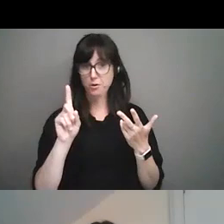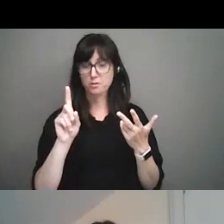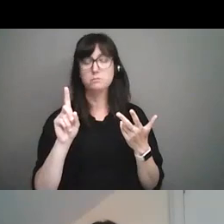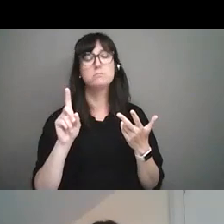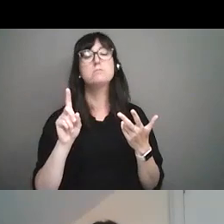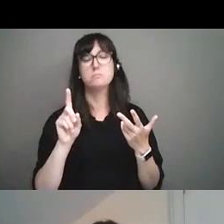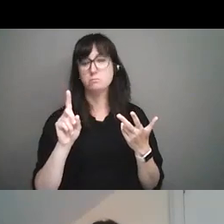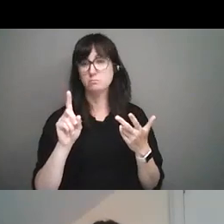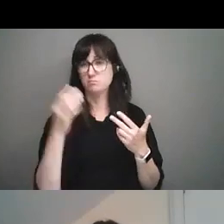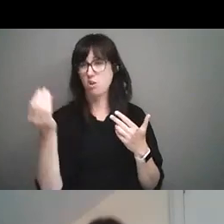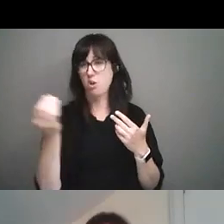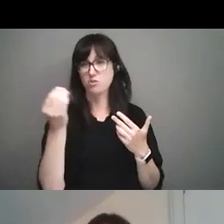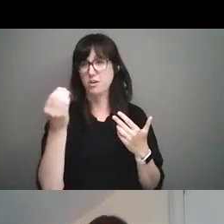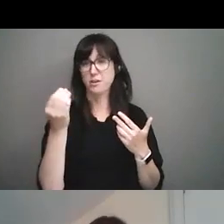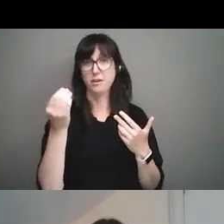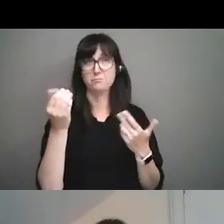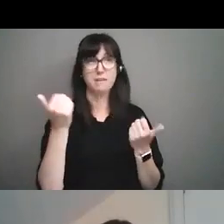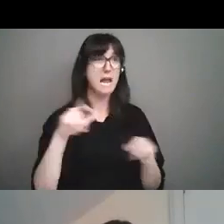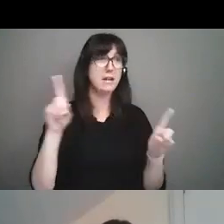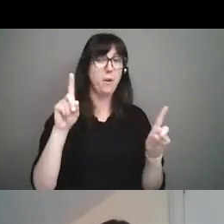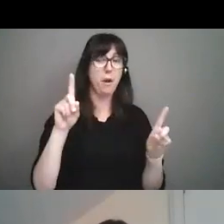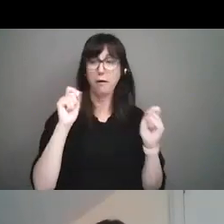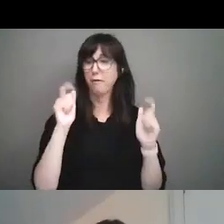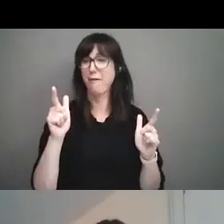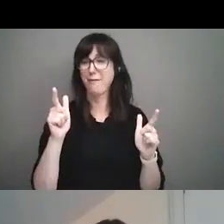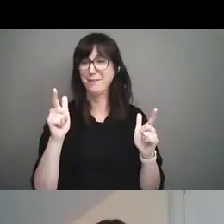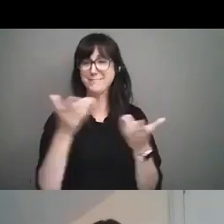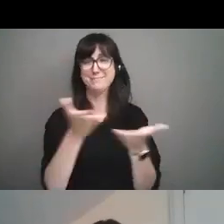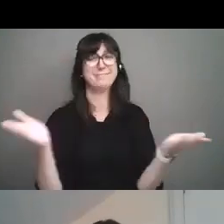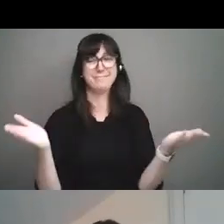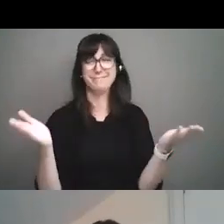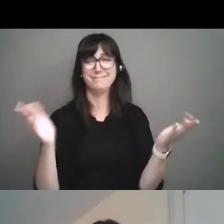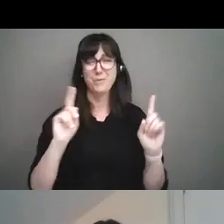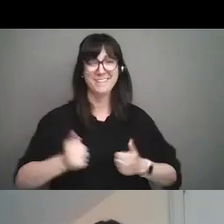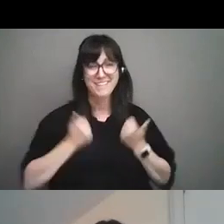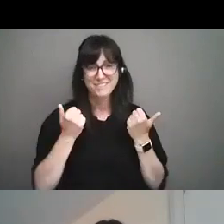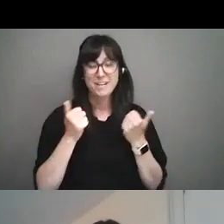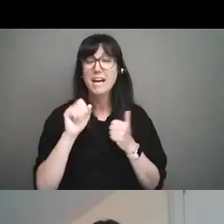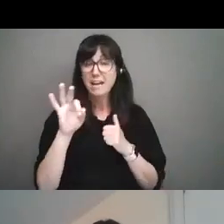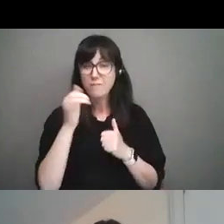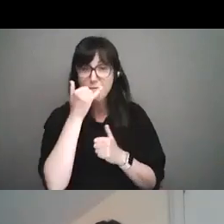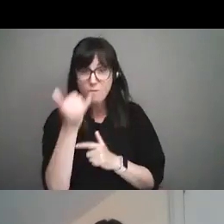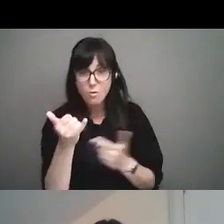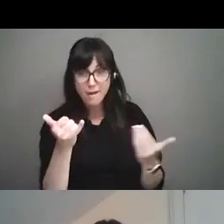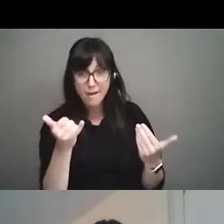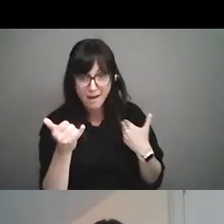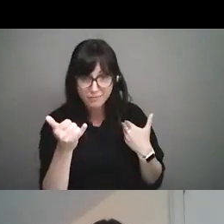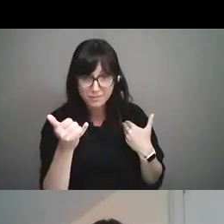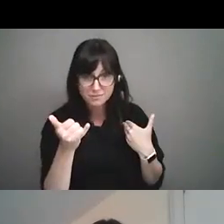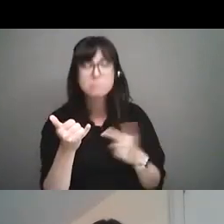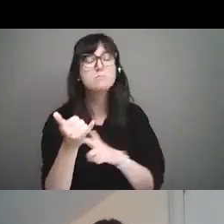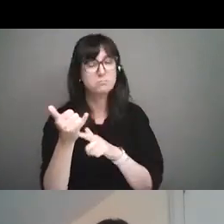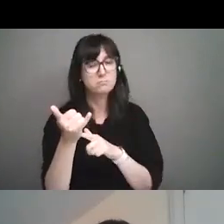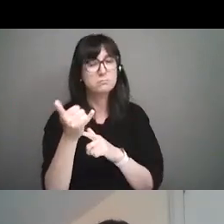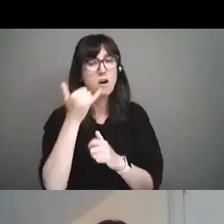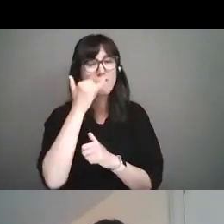will be anywhere and everywhere that the participants are. So anywhere there is a phone, again, it's a phone-based